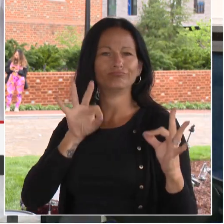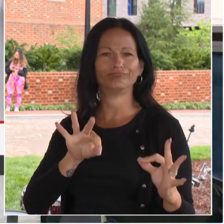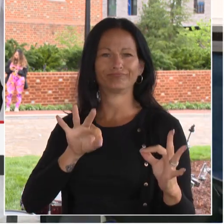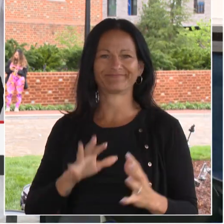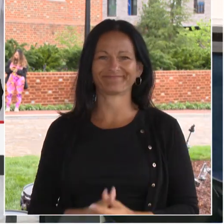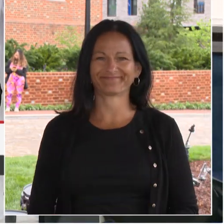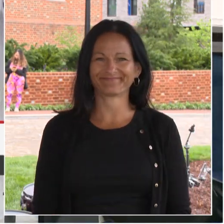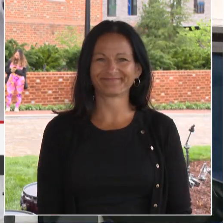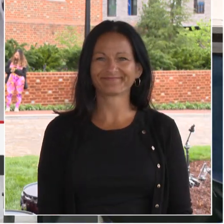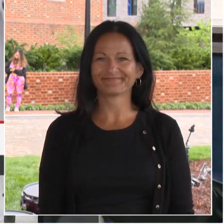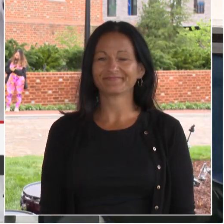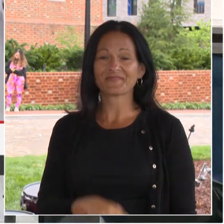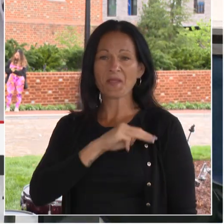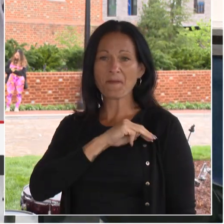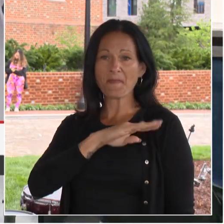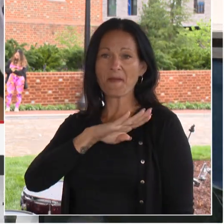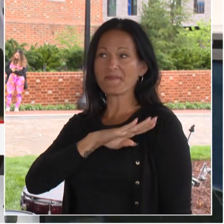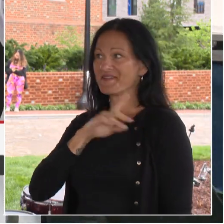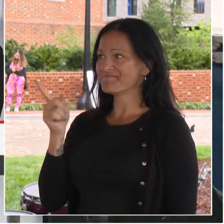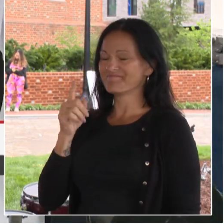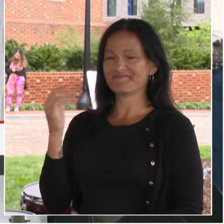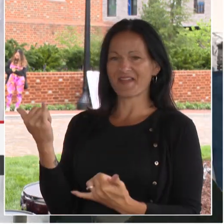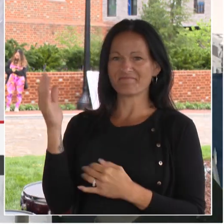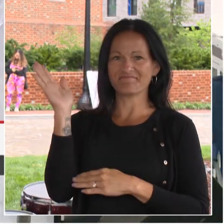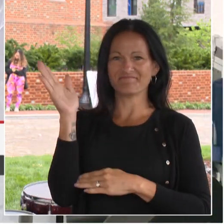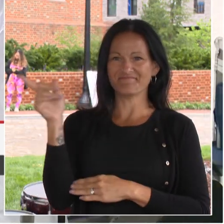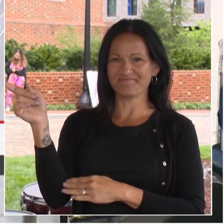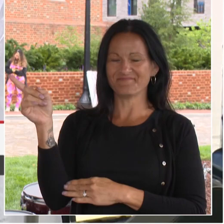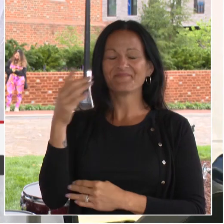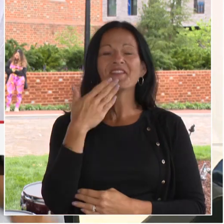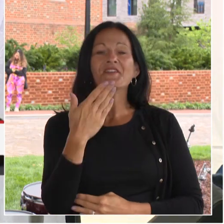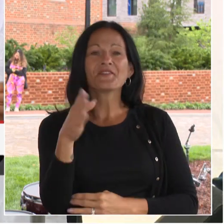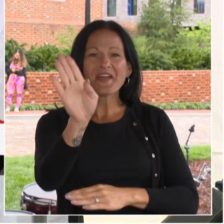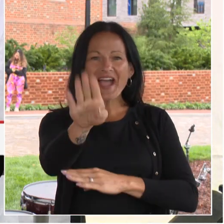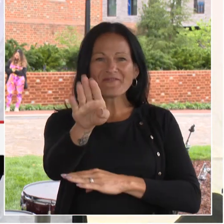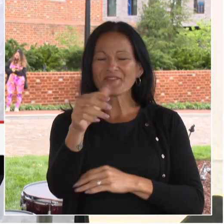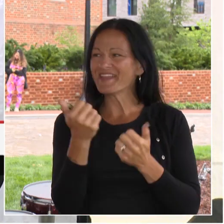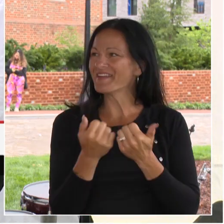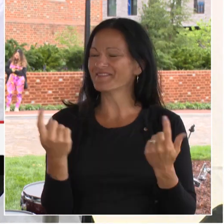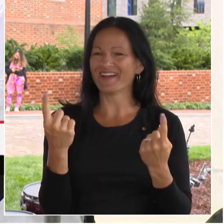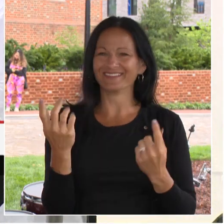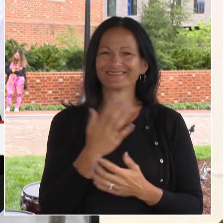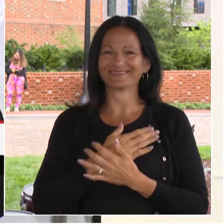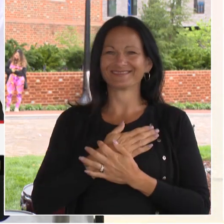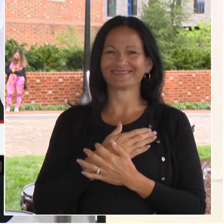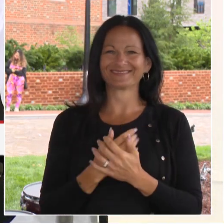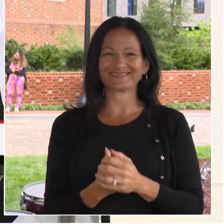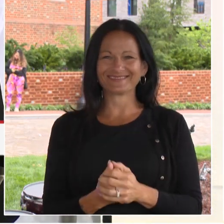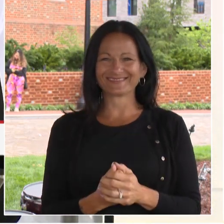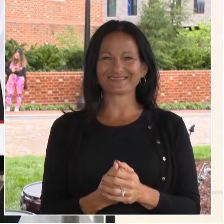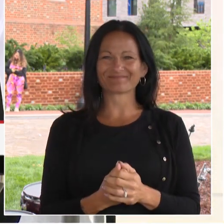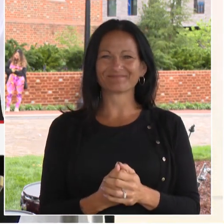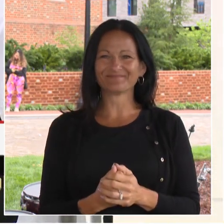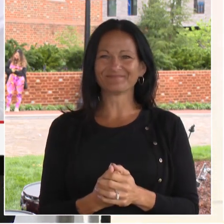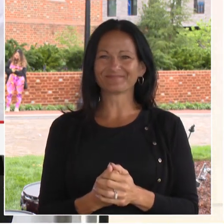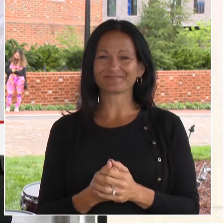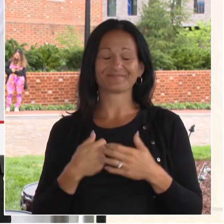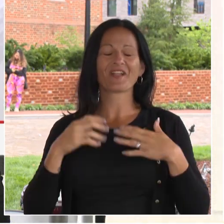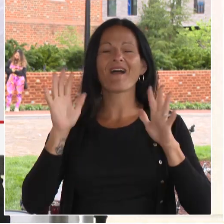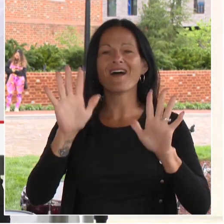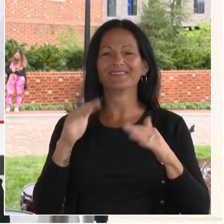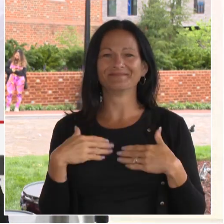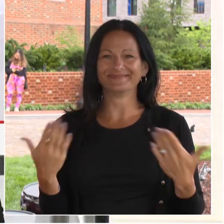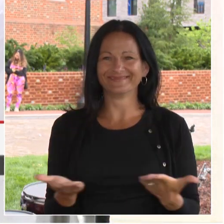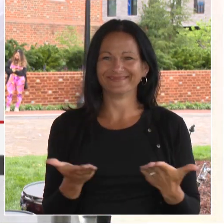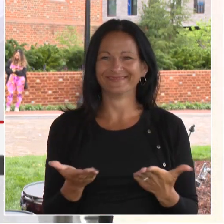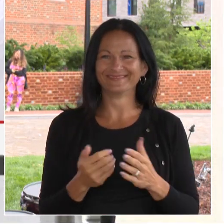Well, good afternoon, everybody. I am just delighted to be here at City Ridge. I am delighted to see all of